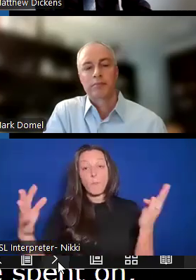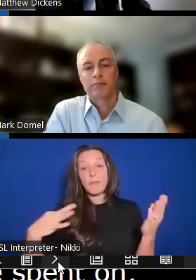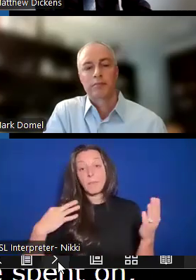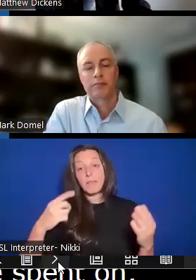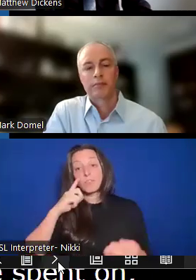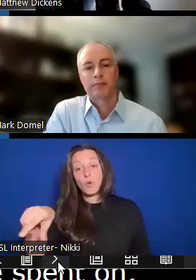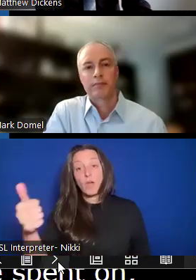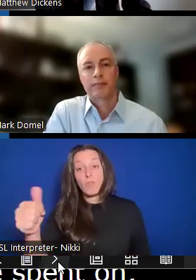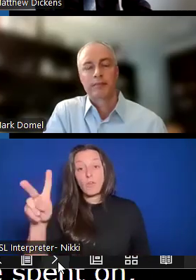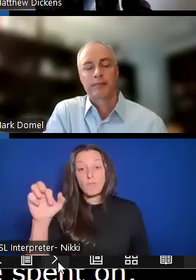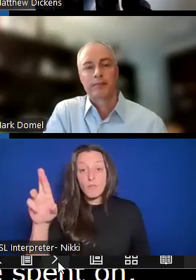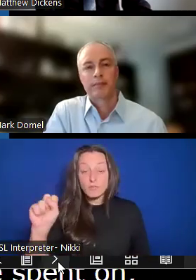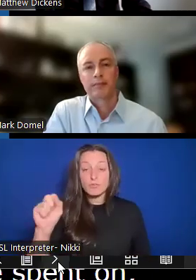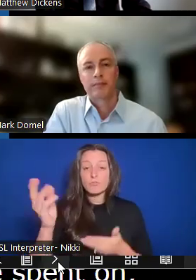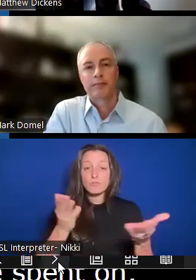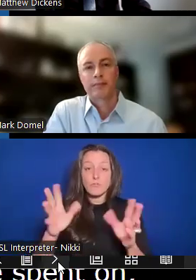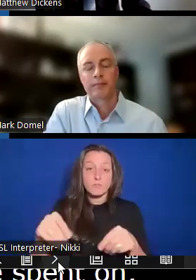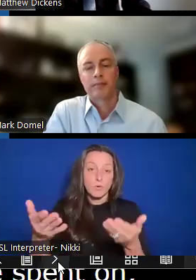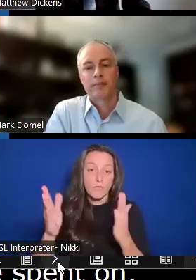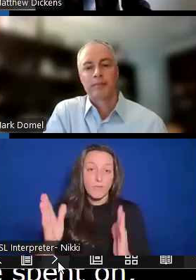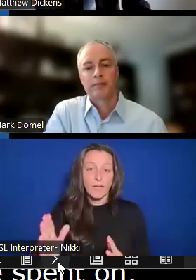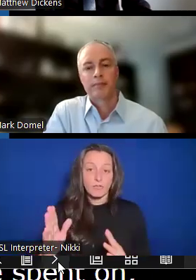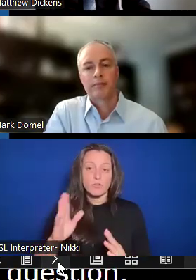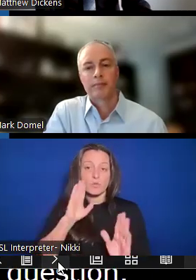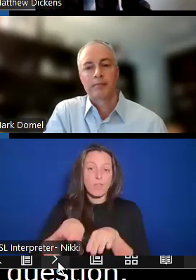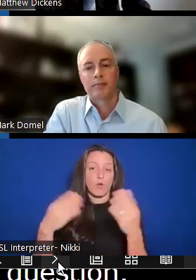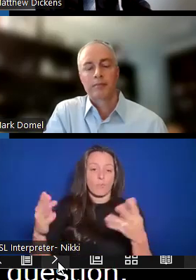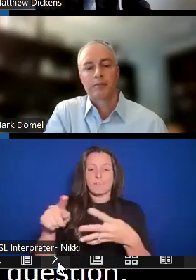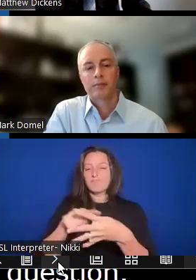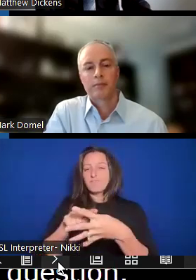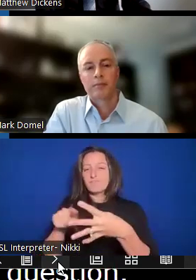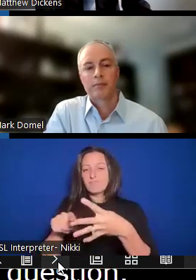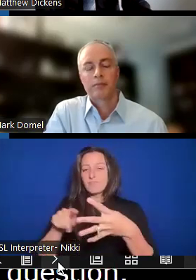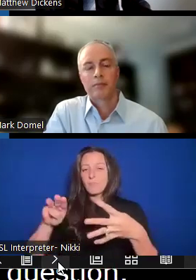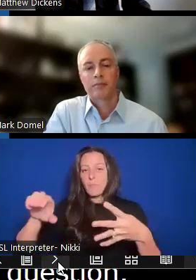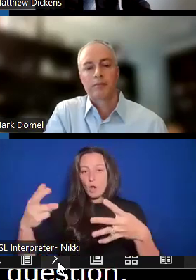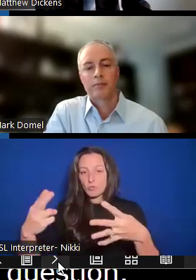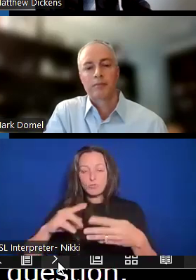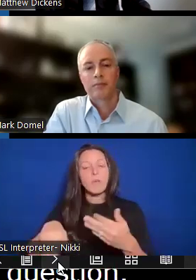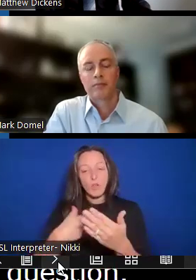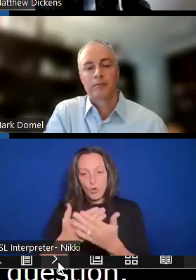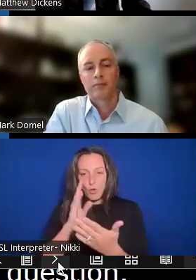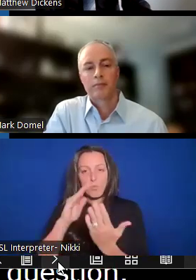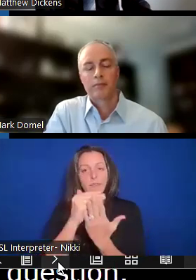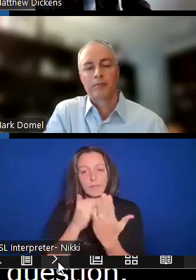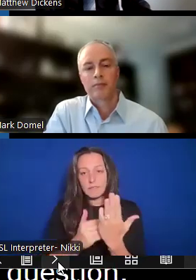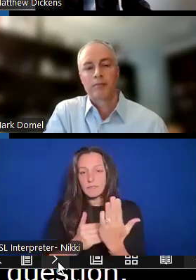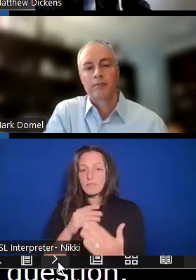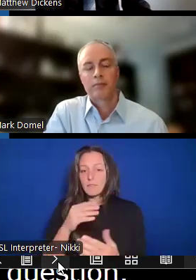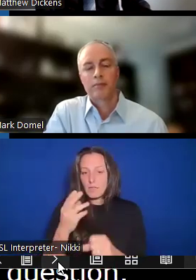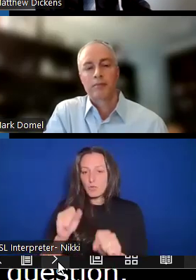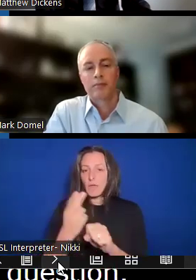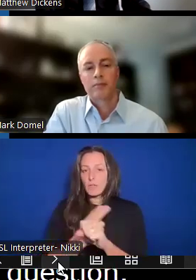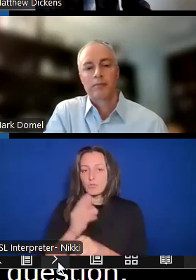service providers will happen by early March. And again, they will all be listed on that Finder tool and